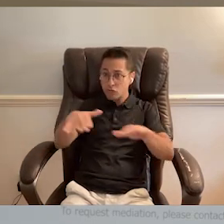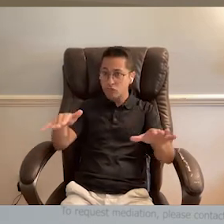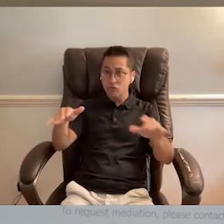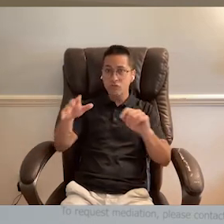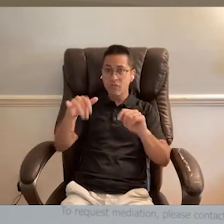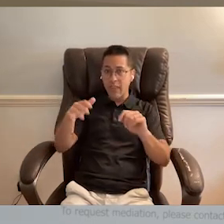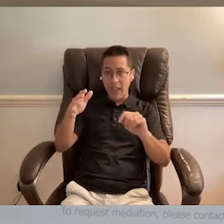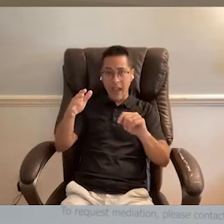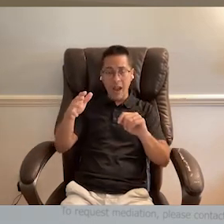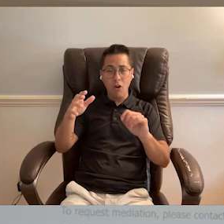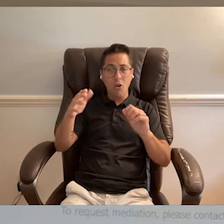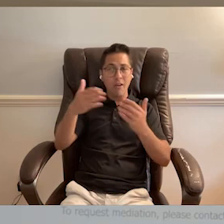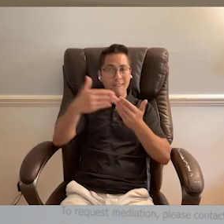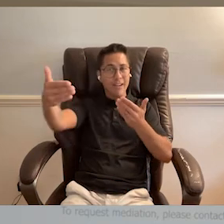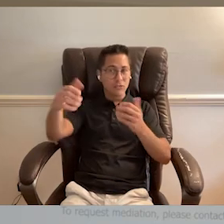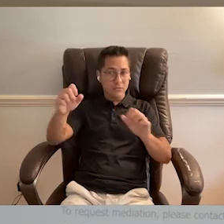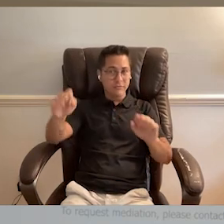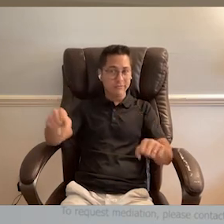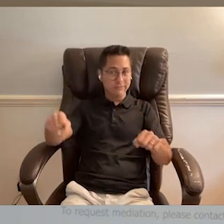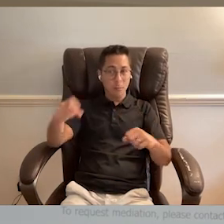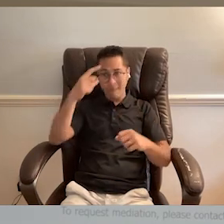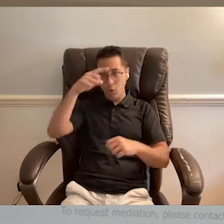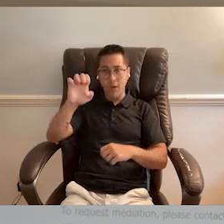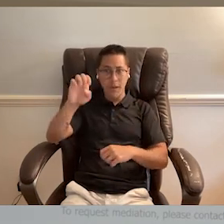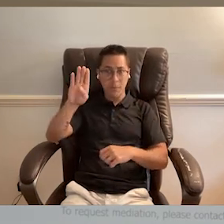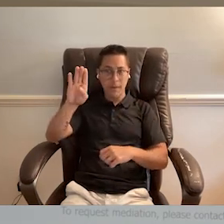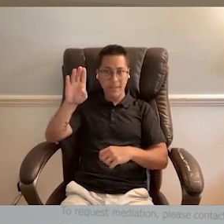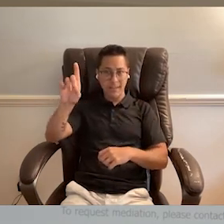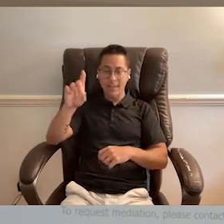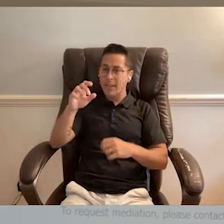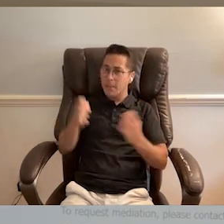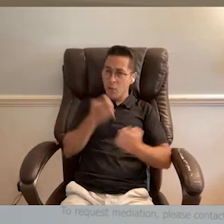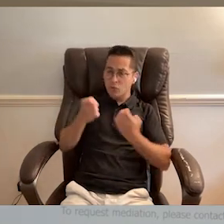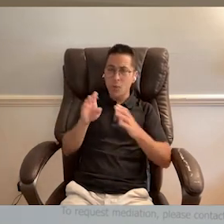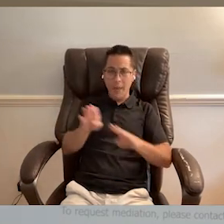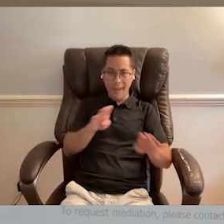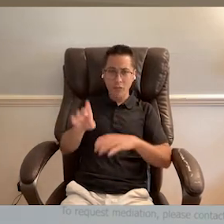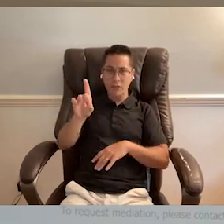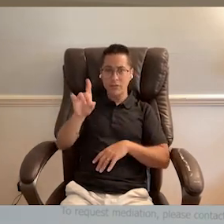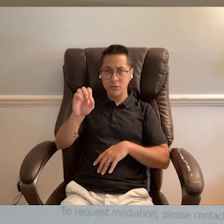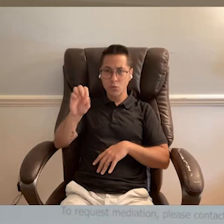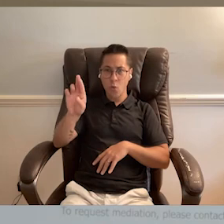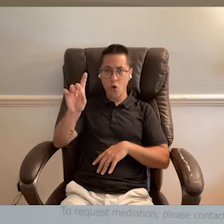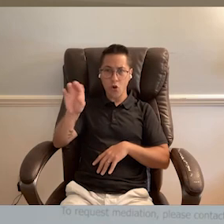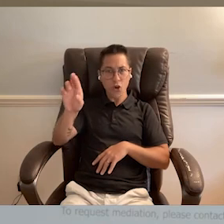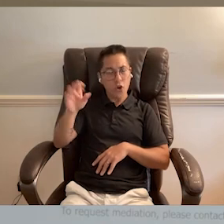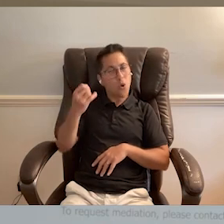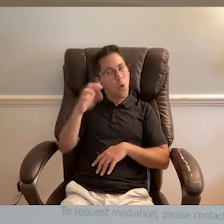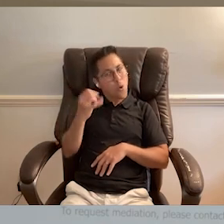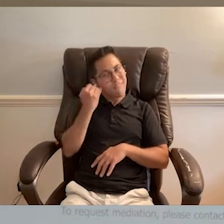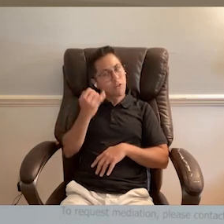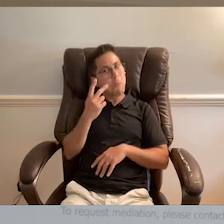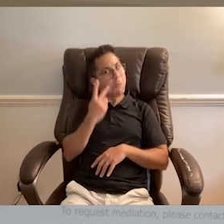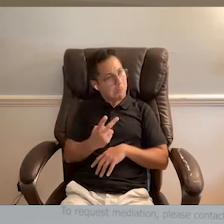for EBD, emotional behavioral disorder. You know, or if you see something happening, let's say that